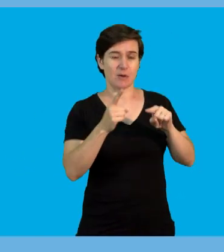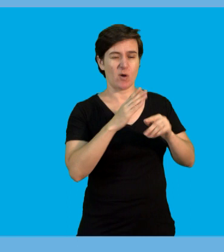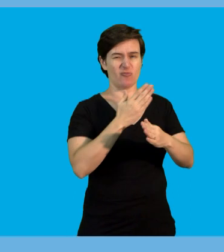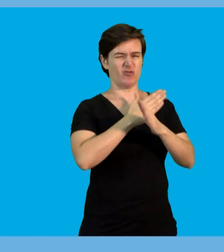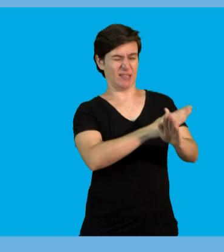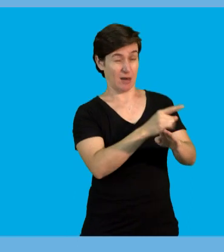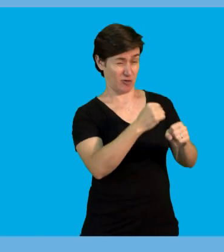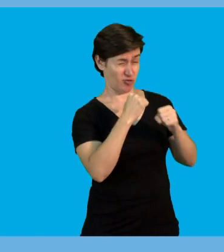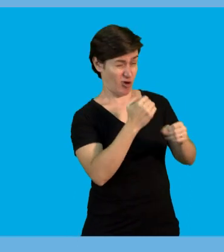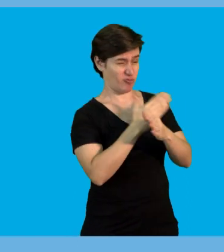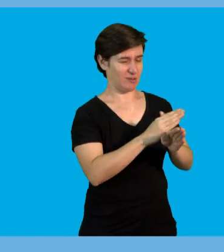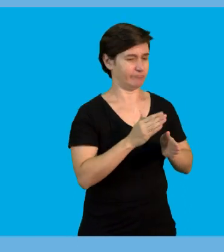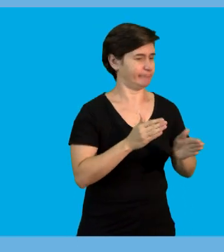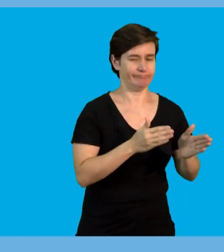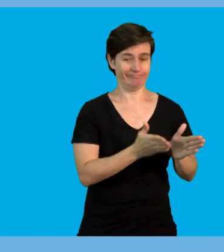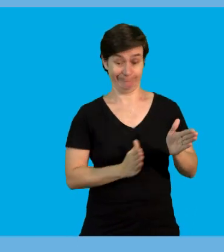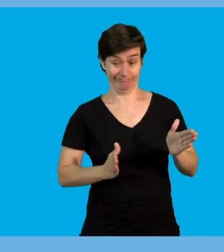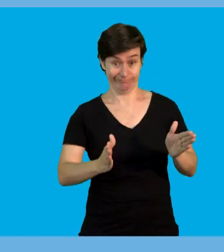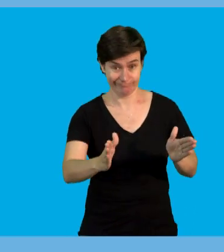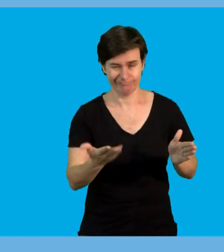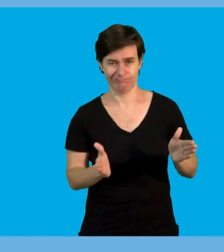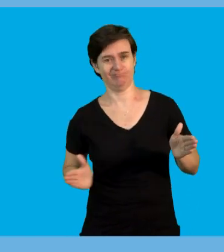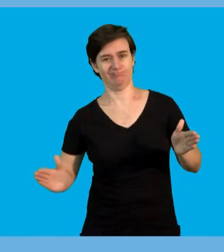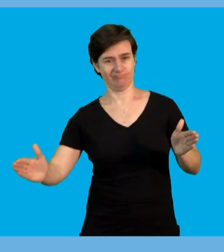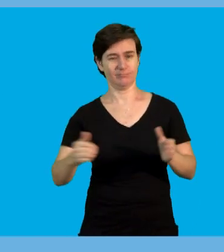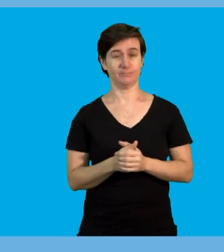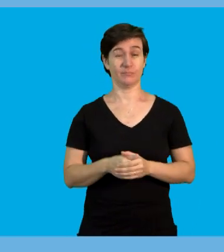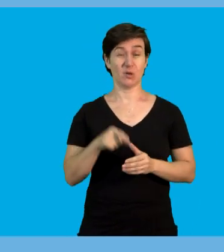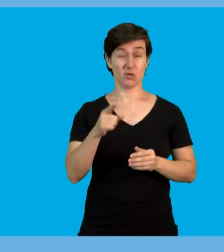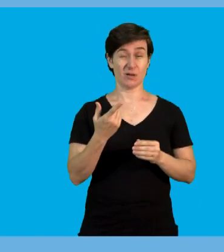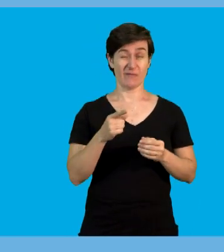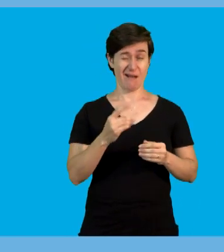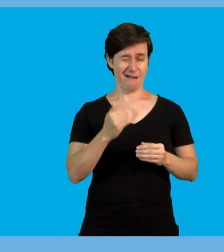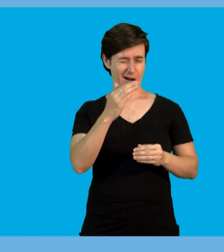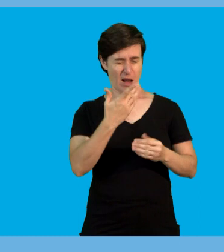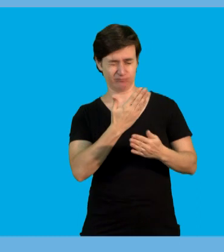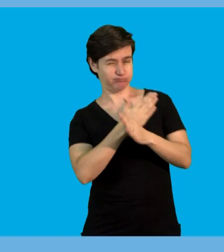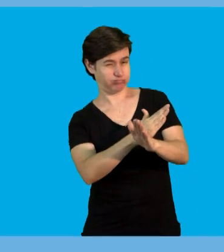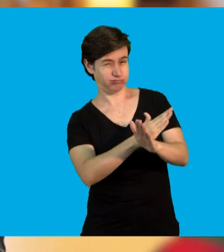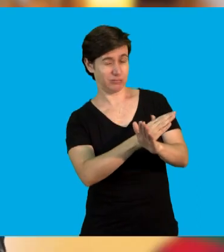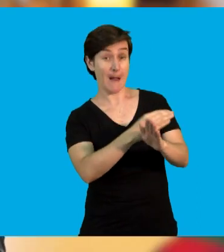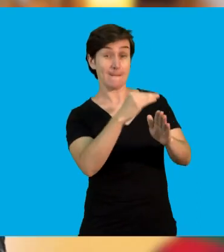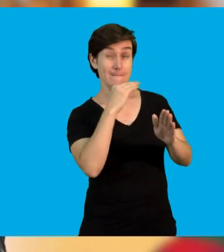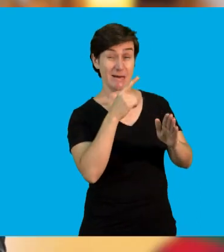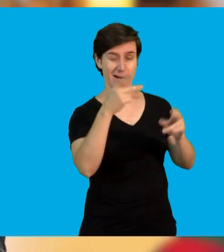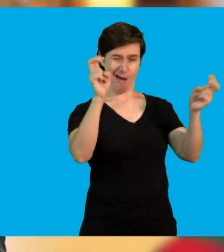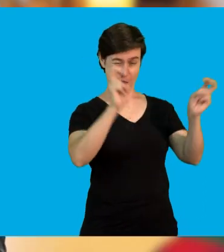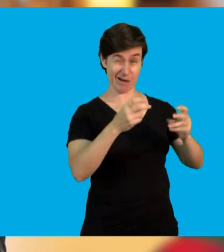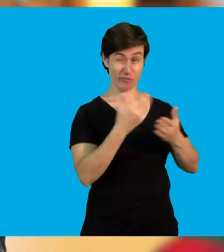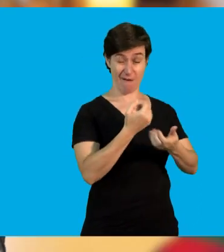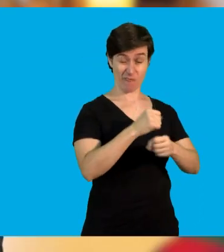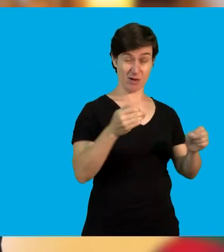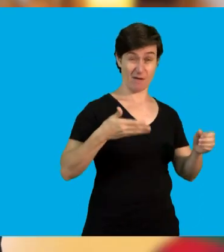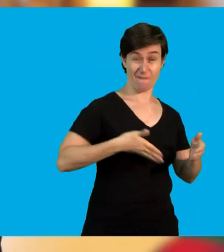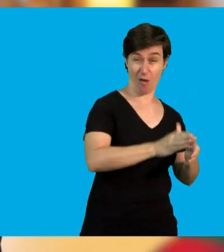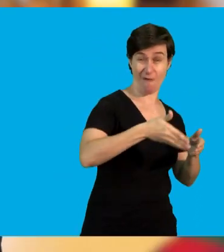the resistor. So now that means in any parallel circuit, the higher the resistance that we have, the lower the